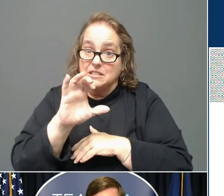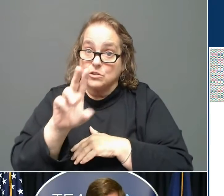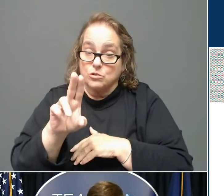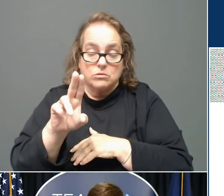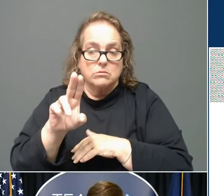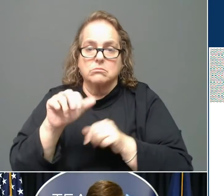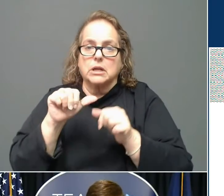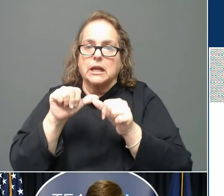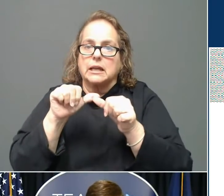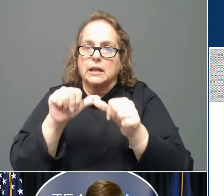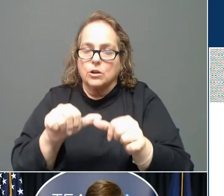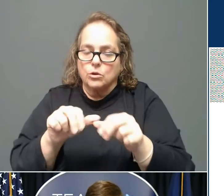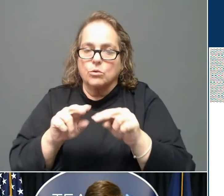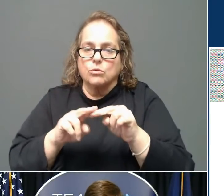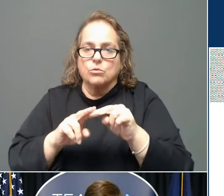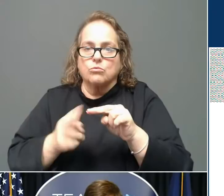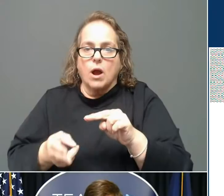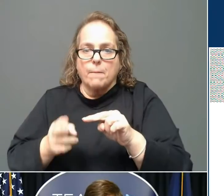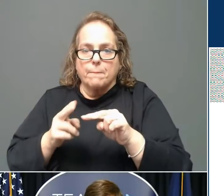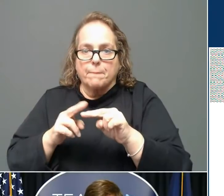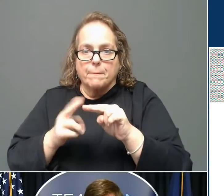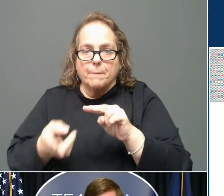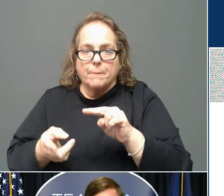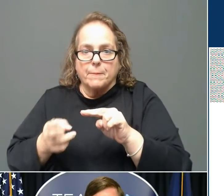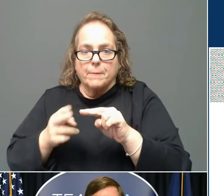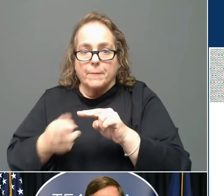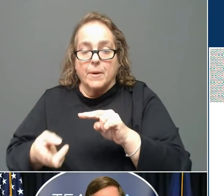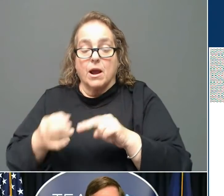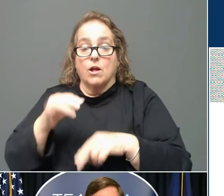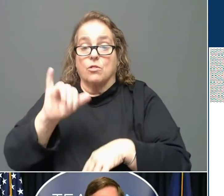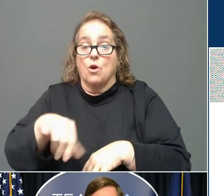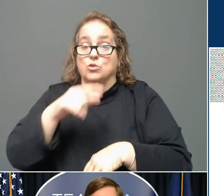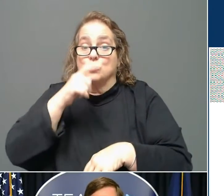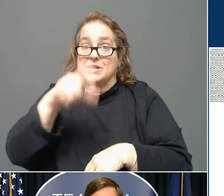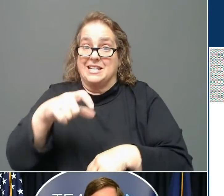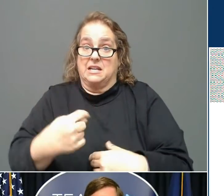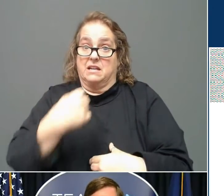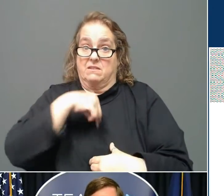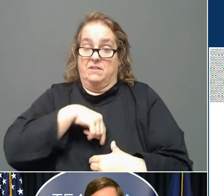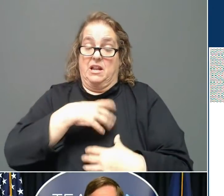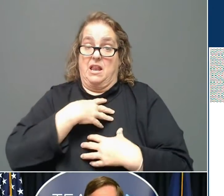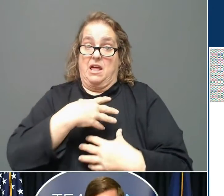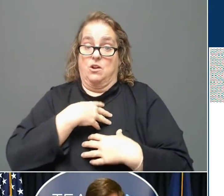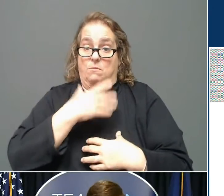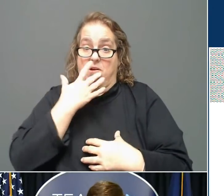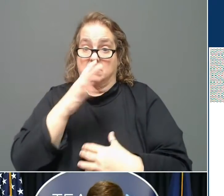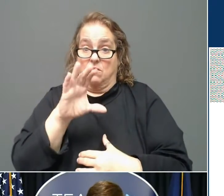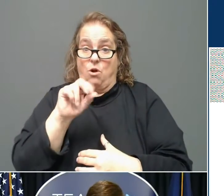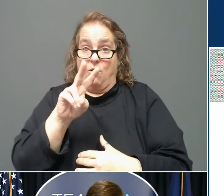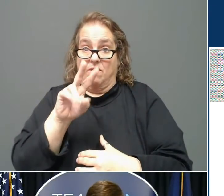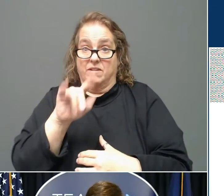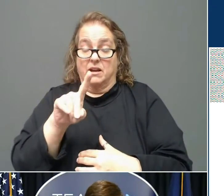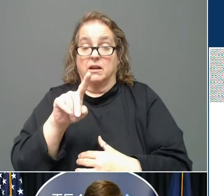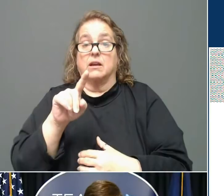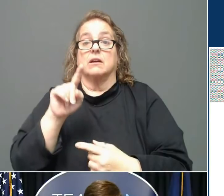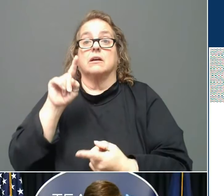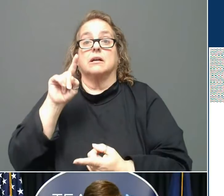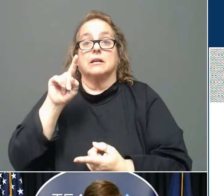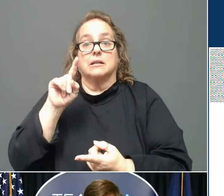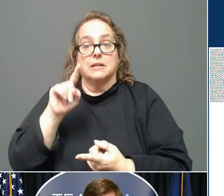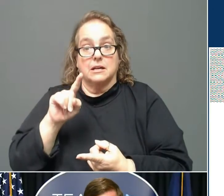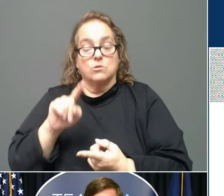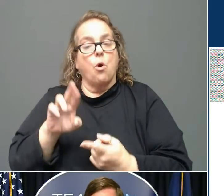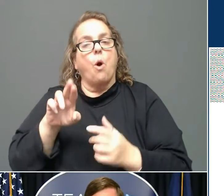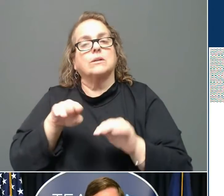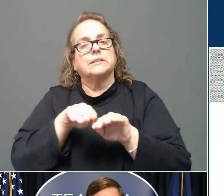continues to drop. And those needing a ventilator because of COVID have either decreased or